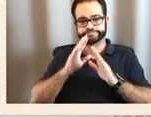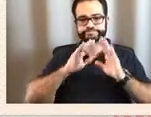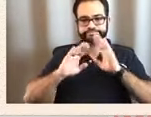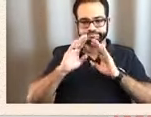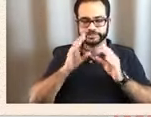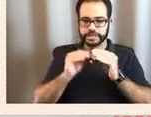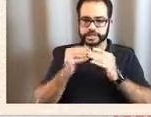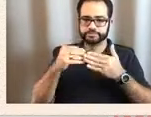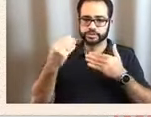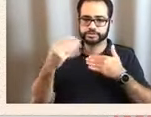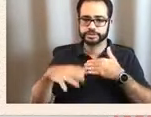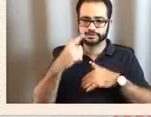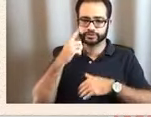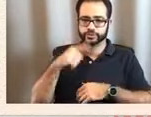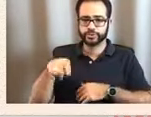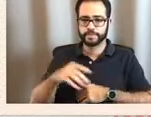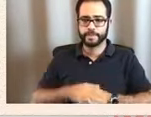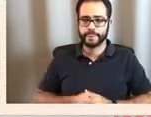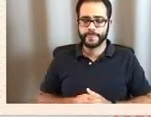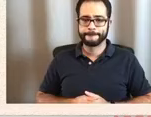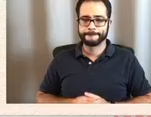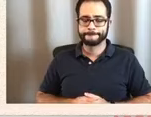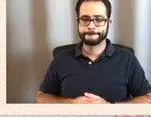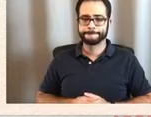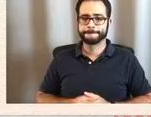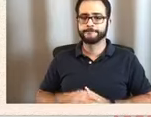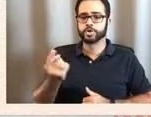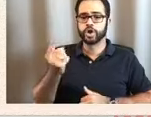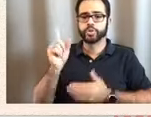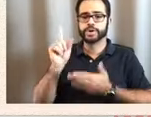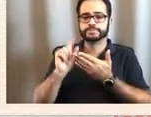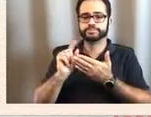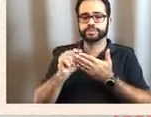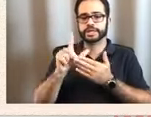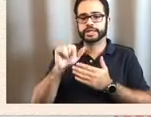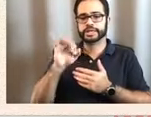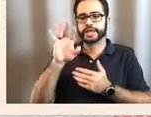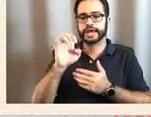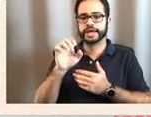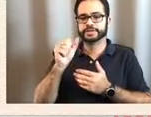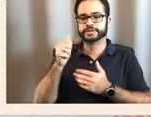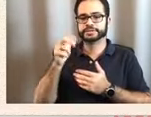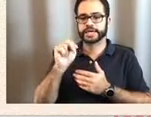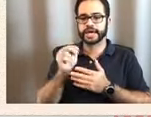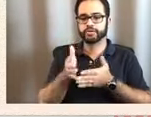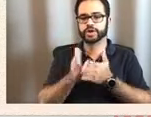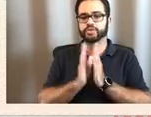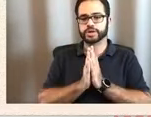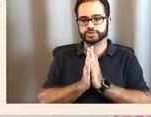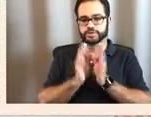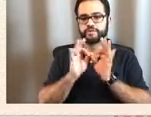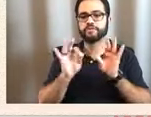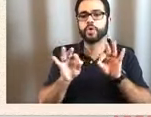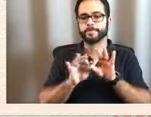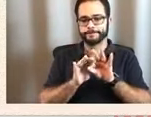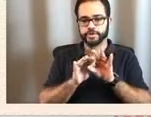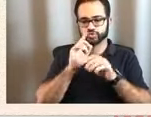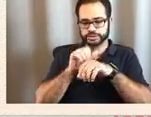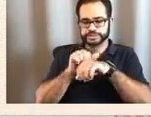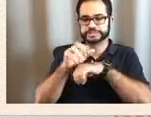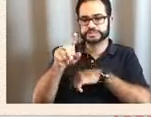you. Always print the live scan request form to send to your applicant. This form